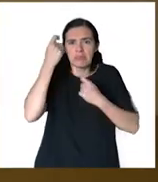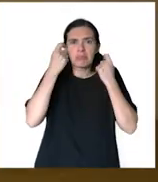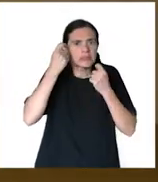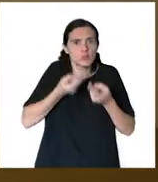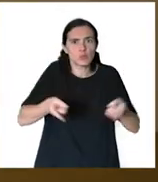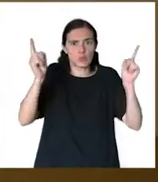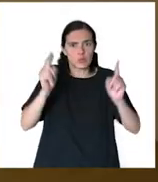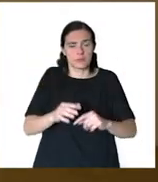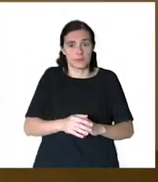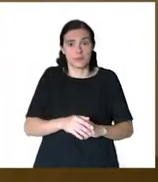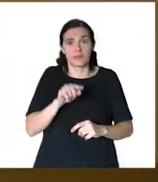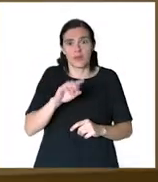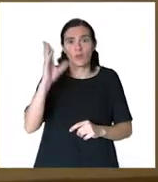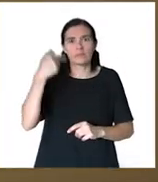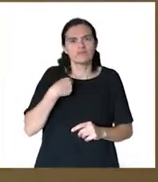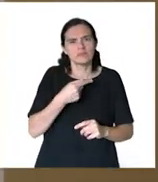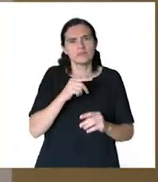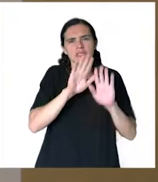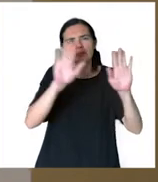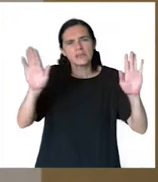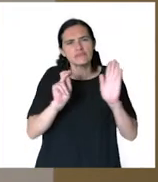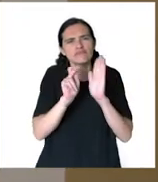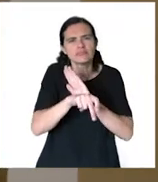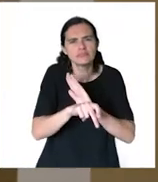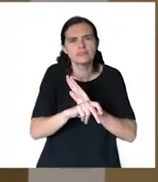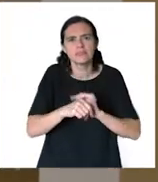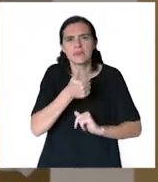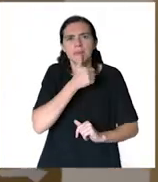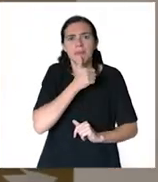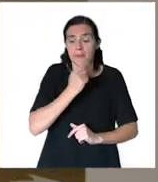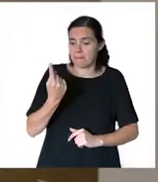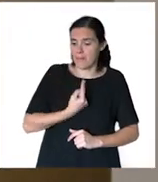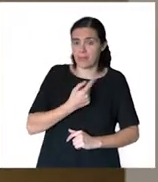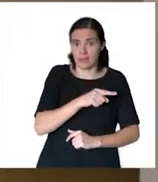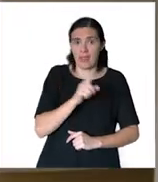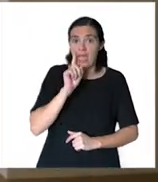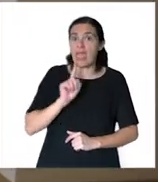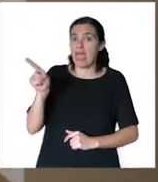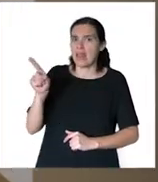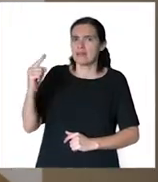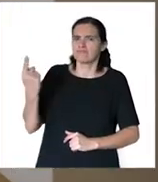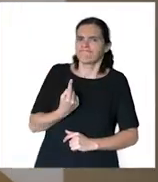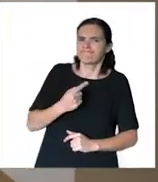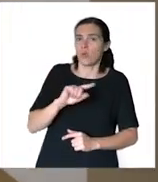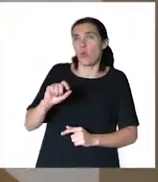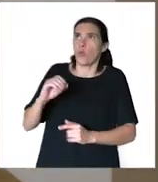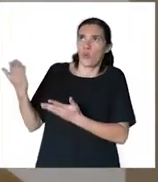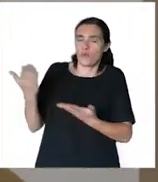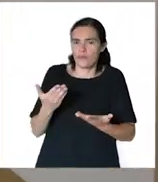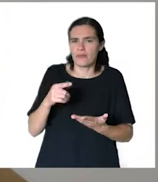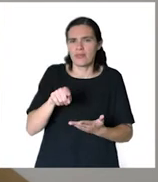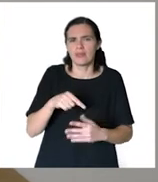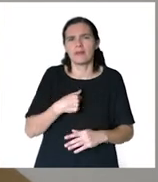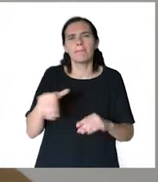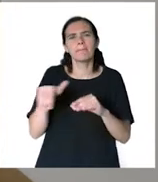it. In order to enter the exhibition, you have to make a decision first. So she forces you, or invites you again,